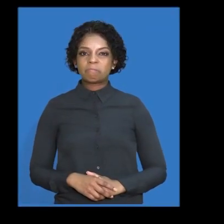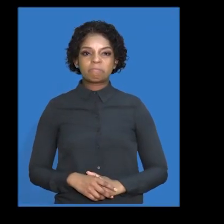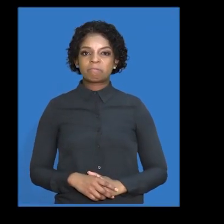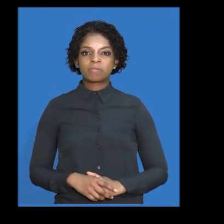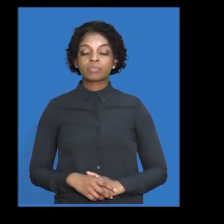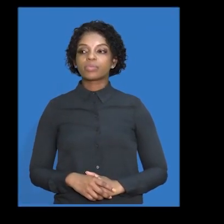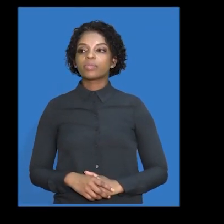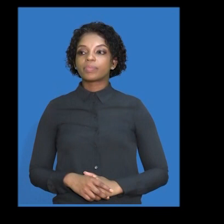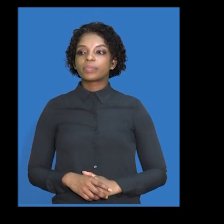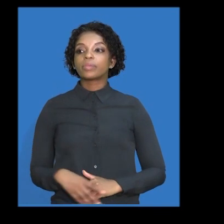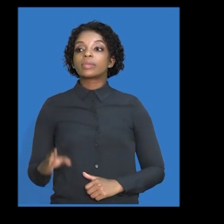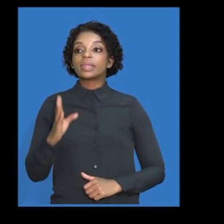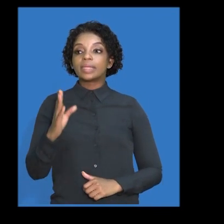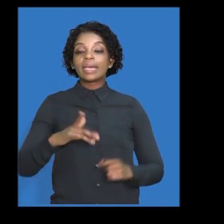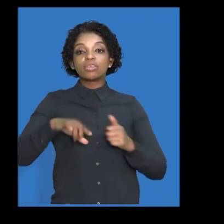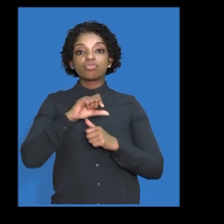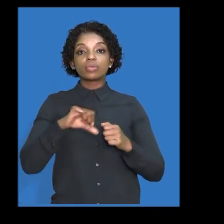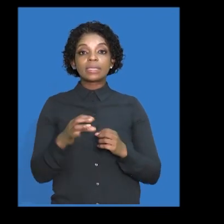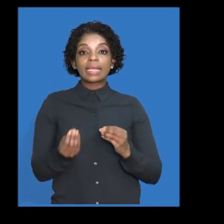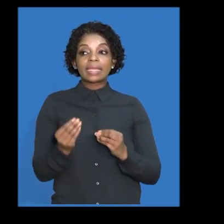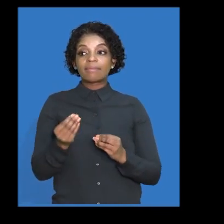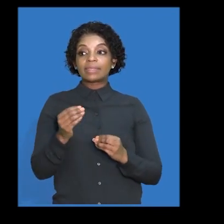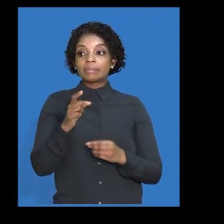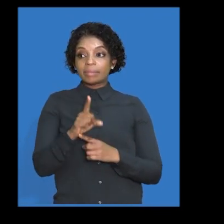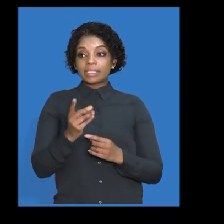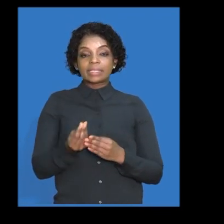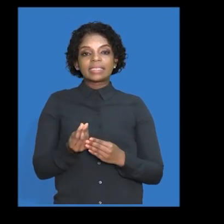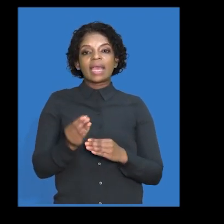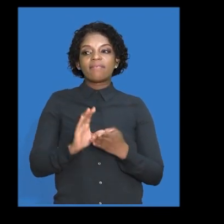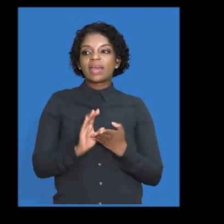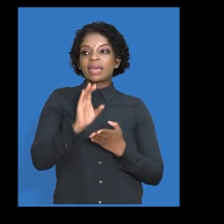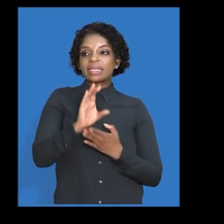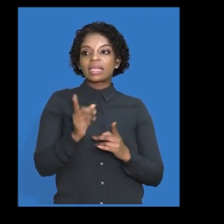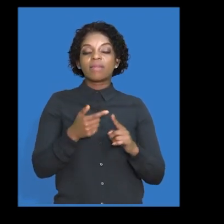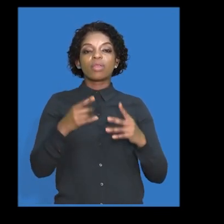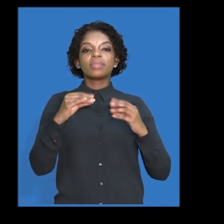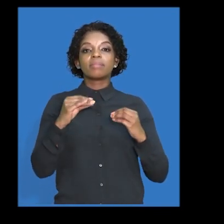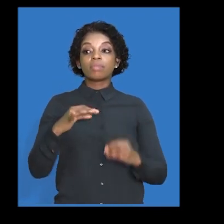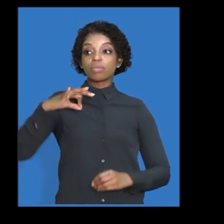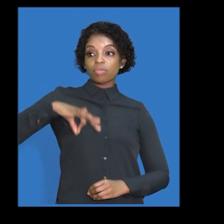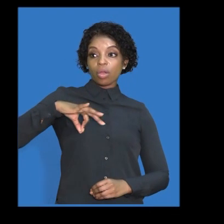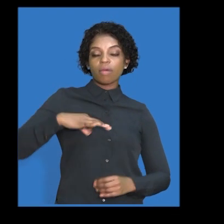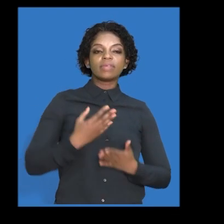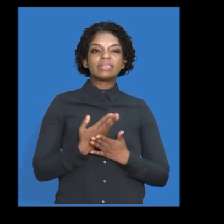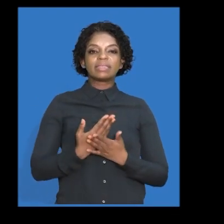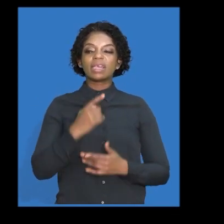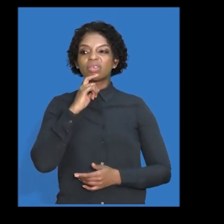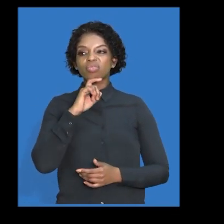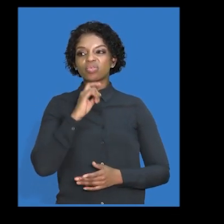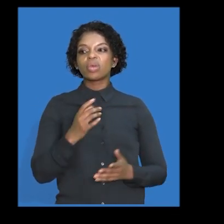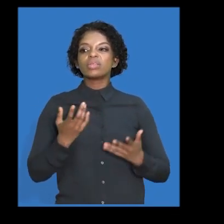Social involvement is funded from the business profits, which could have been used to benefit customers or reduce